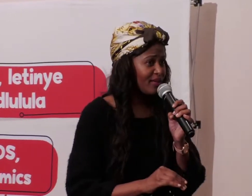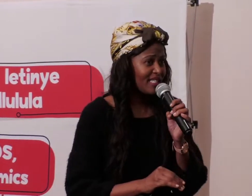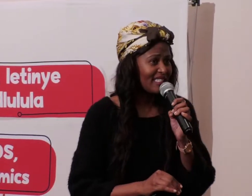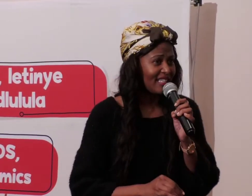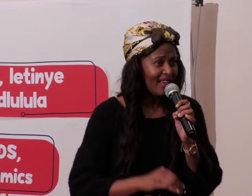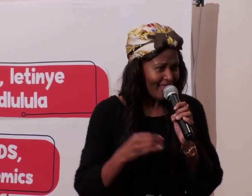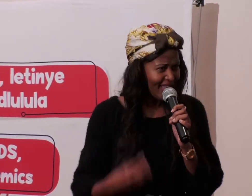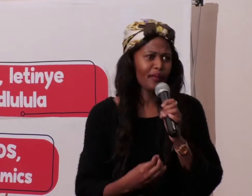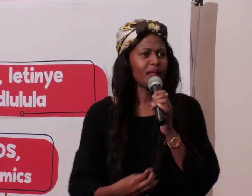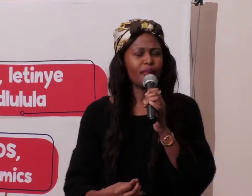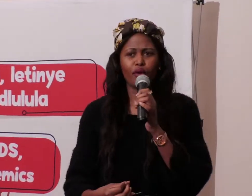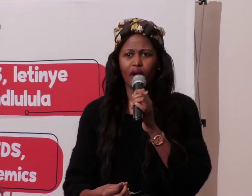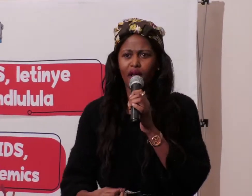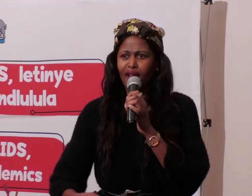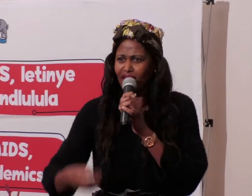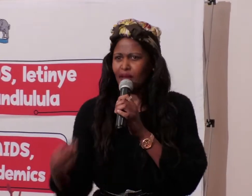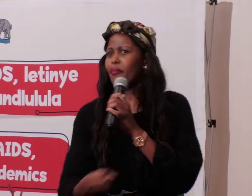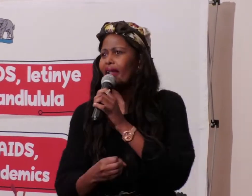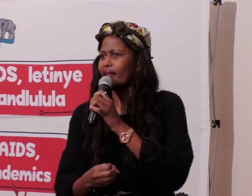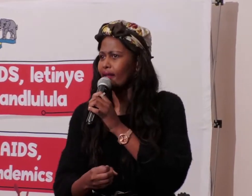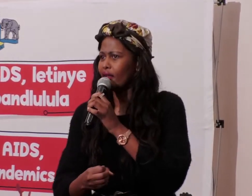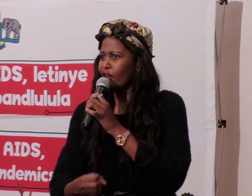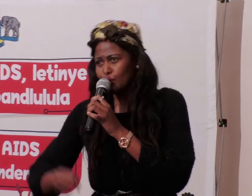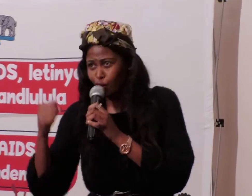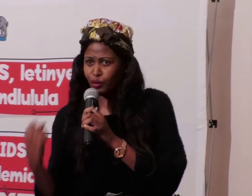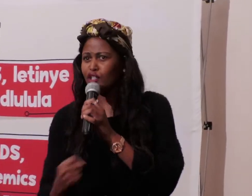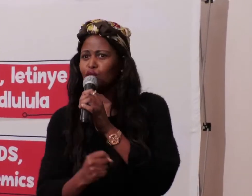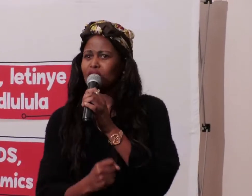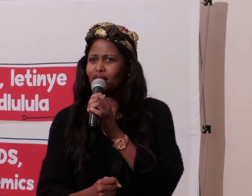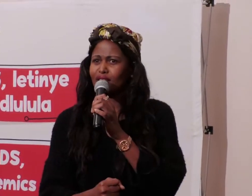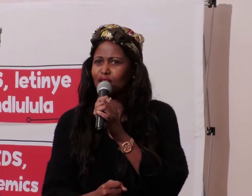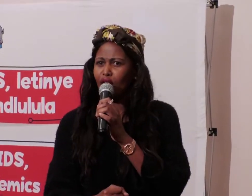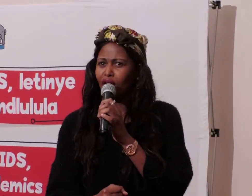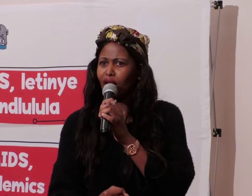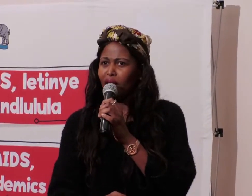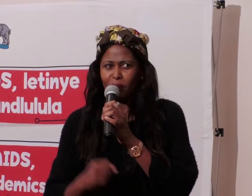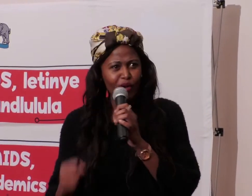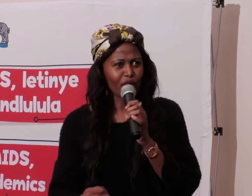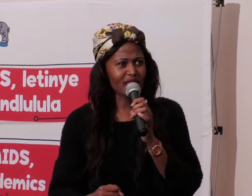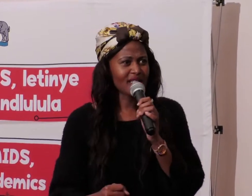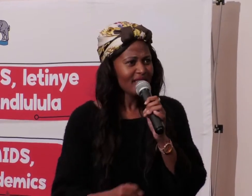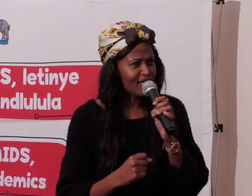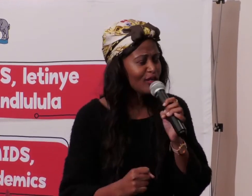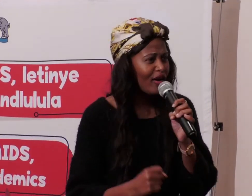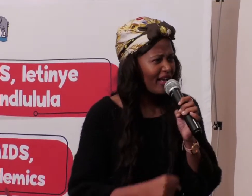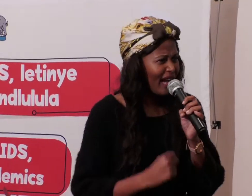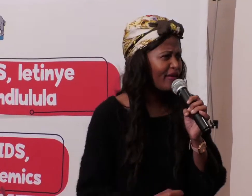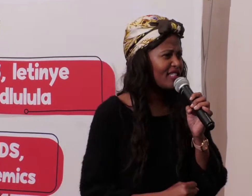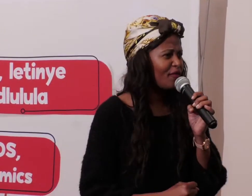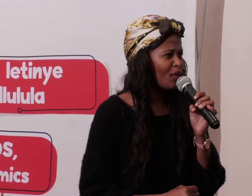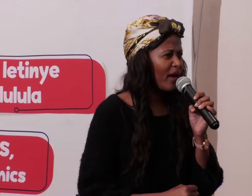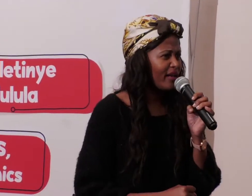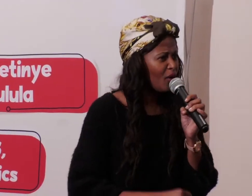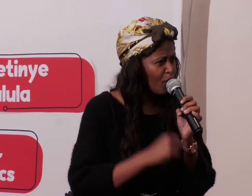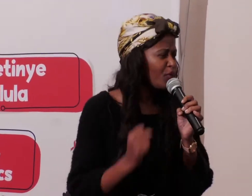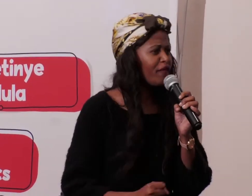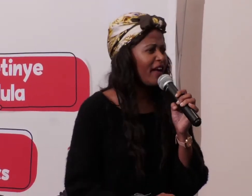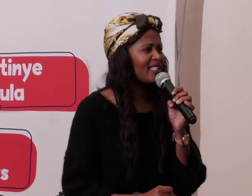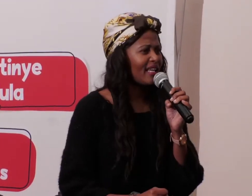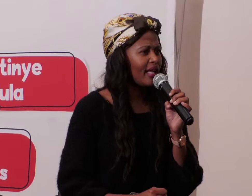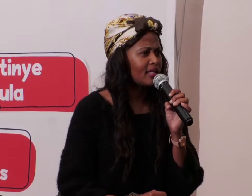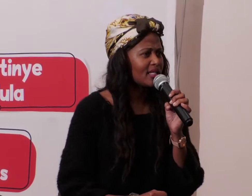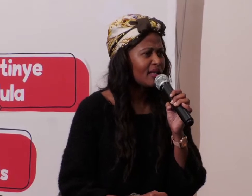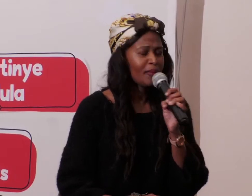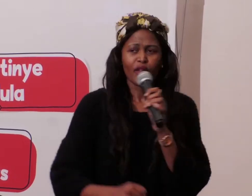to be representing young people in Bali. So you need to sing this song because this song encouraged everyone when we